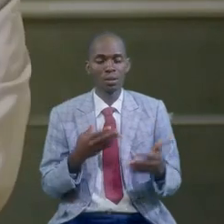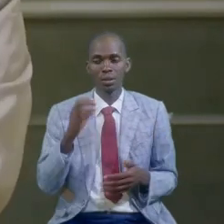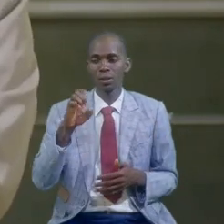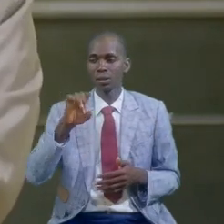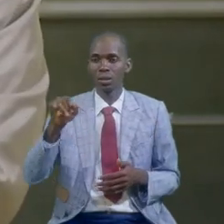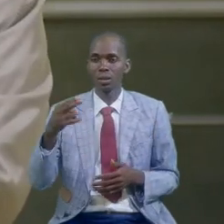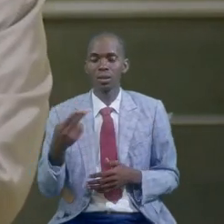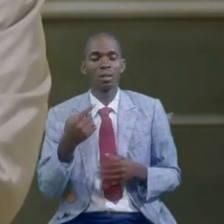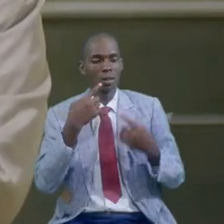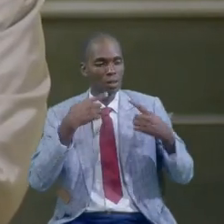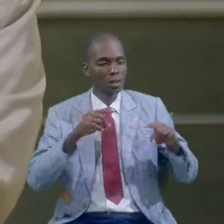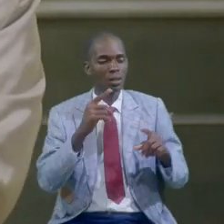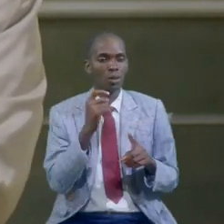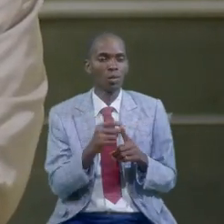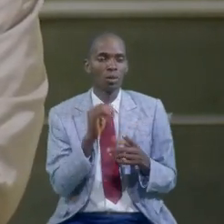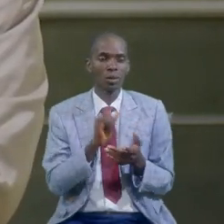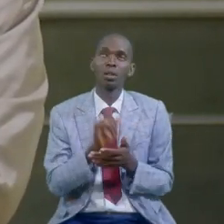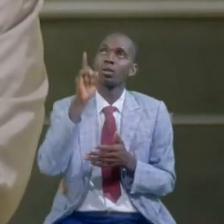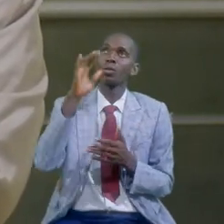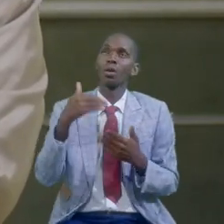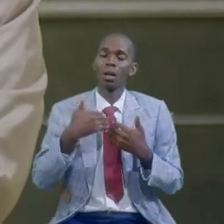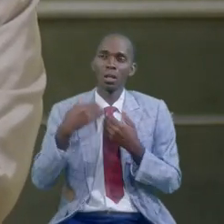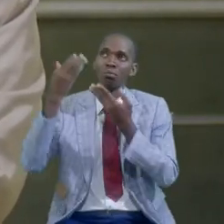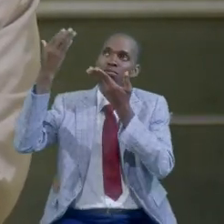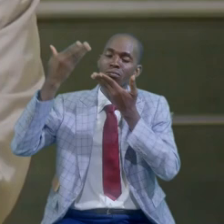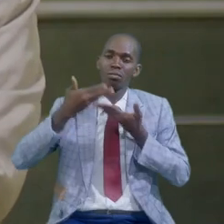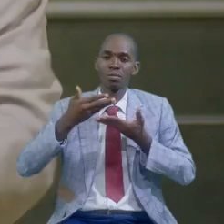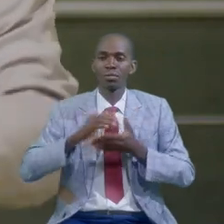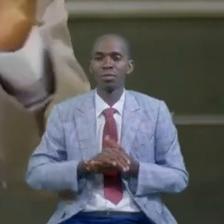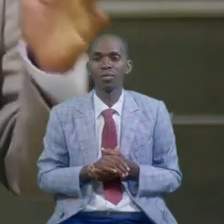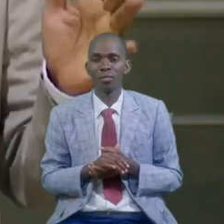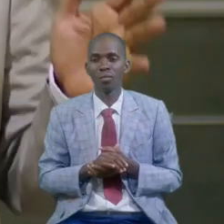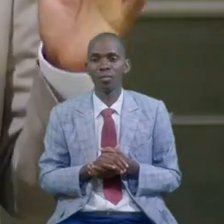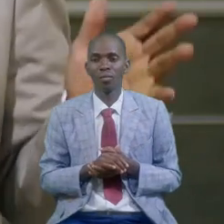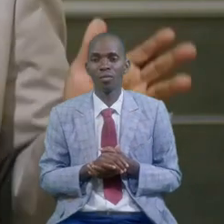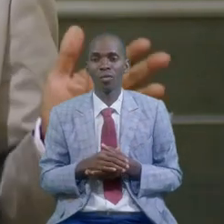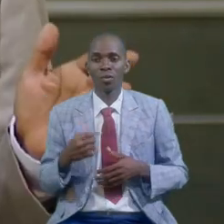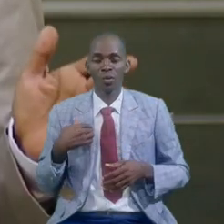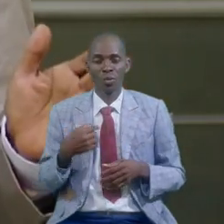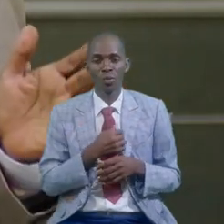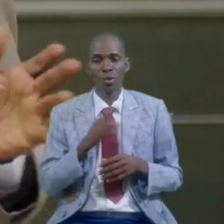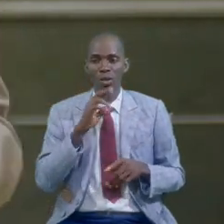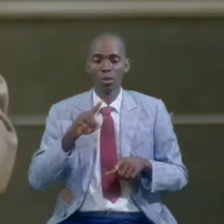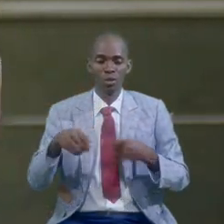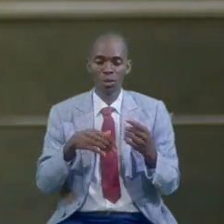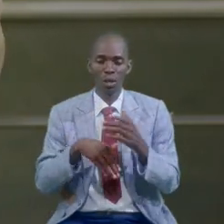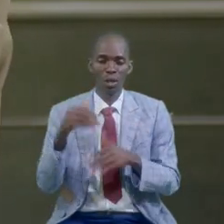that the Lord has given him. We're going out at the end of this